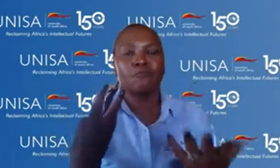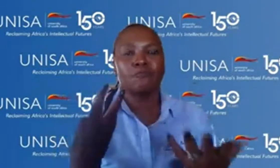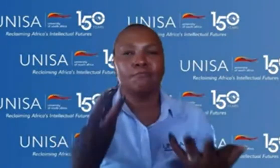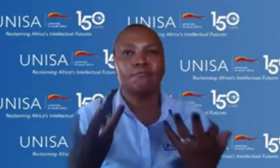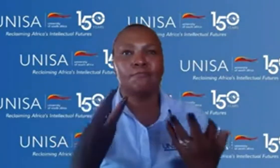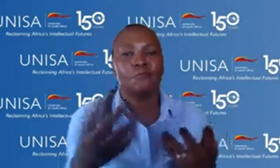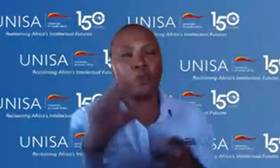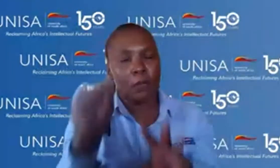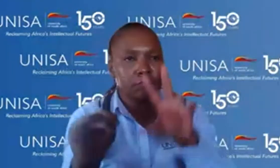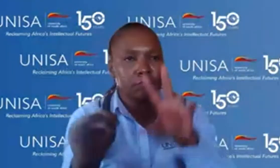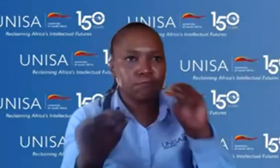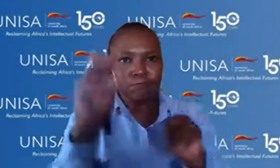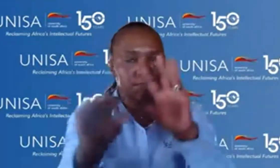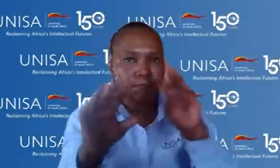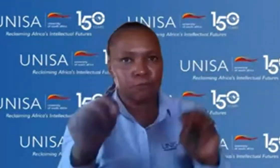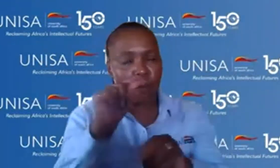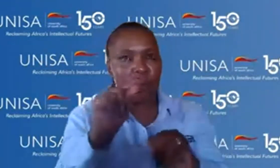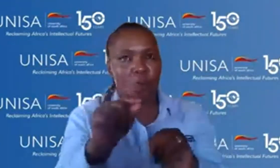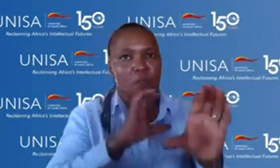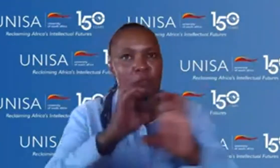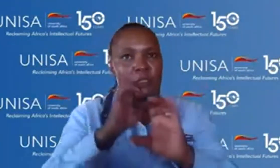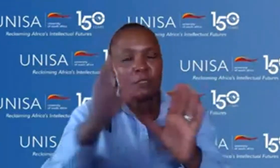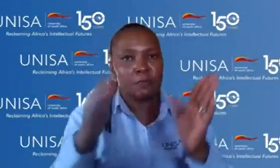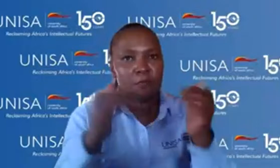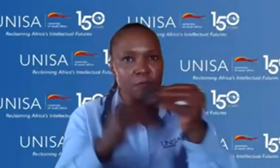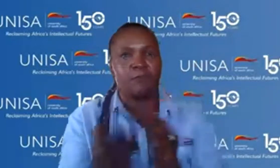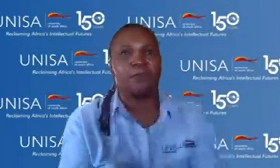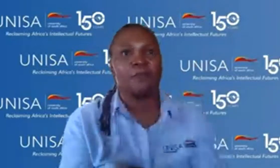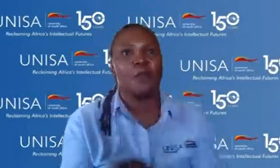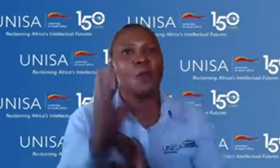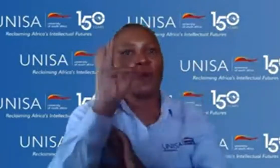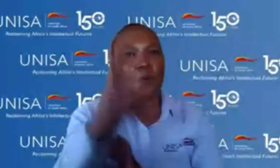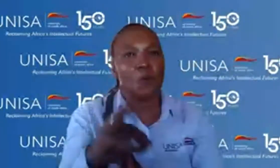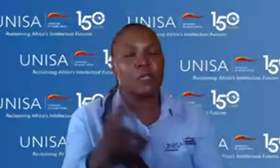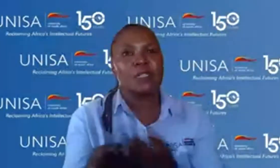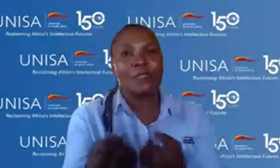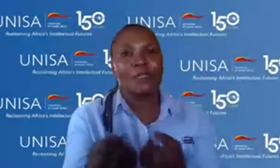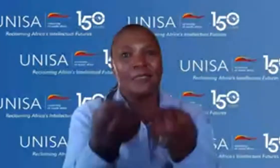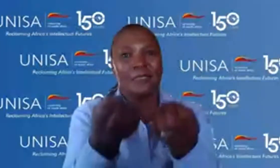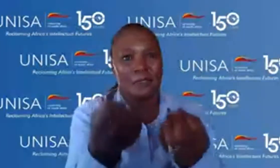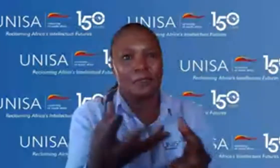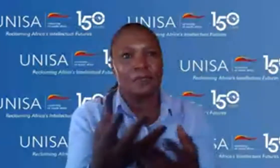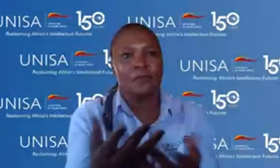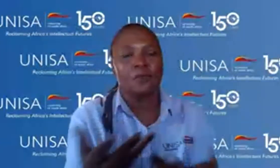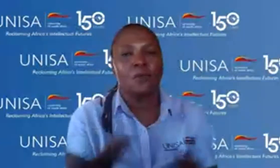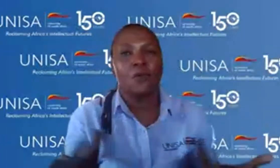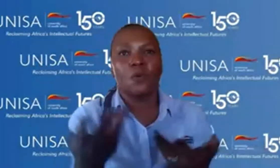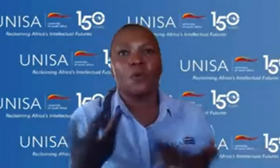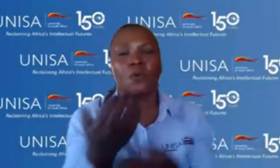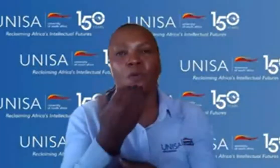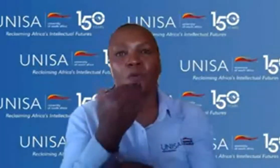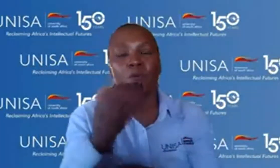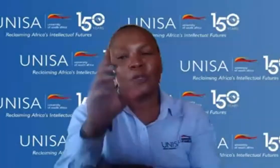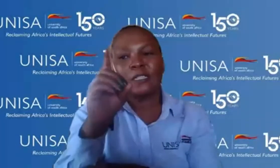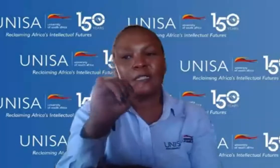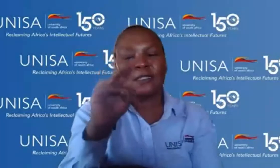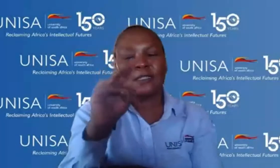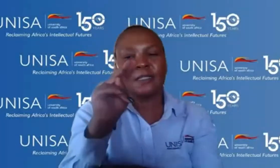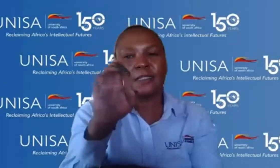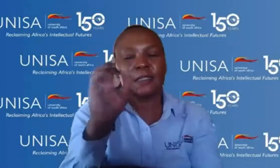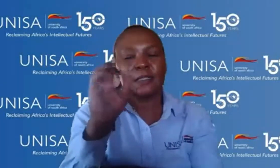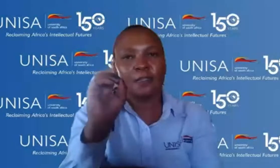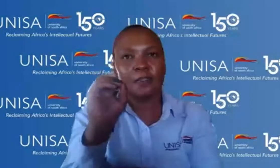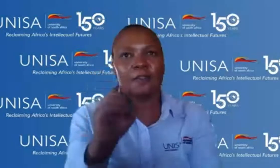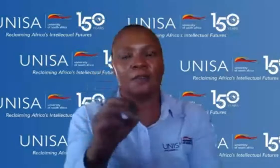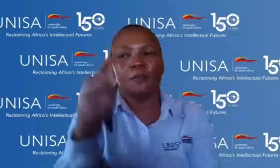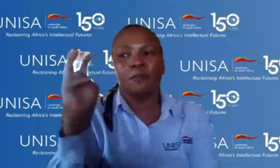the chat, we are going to give over to Ms. Dineo Musiki, who